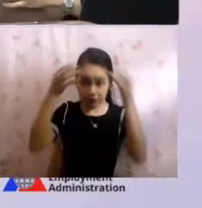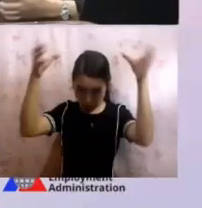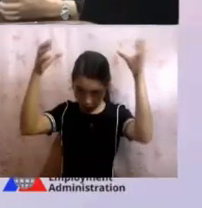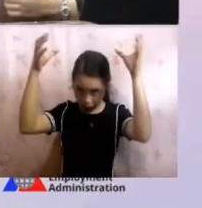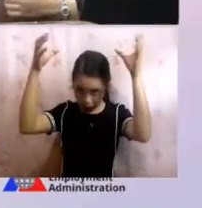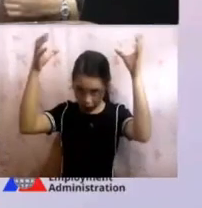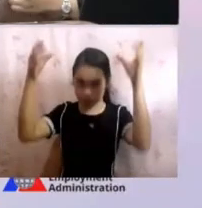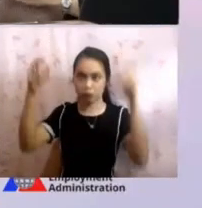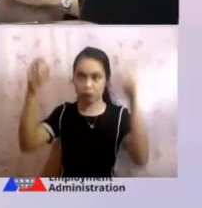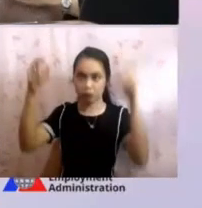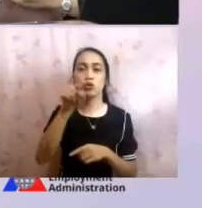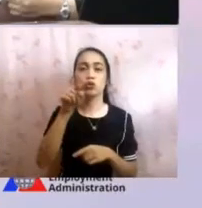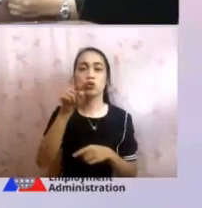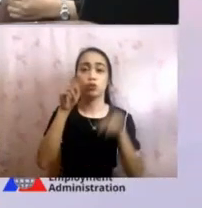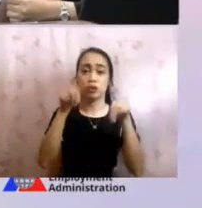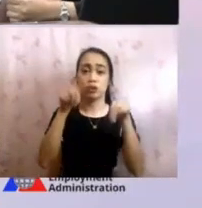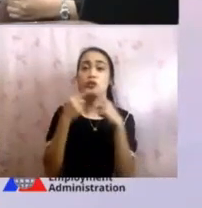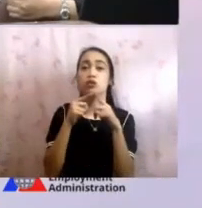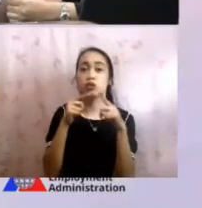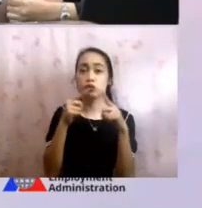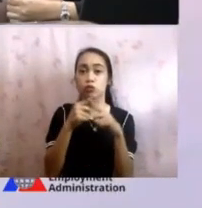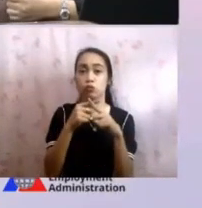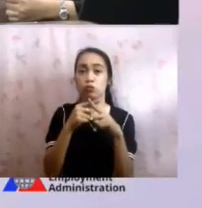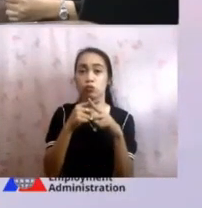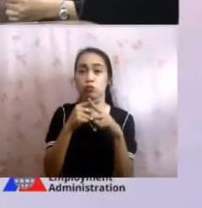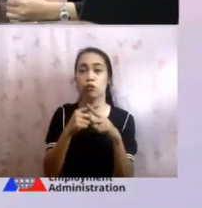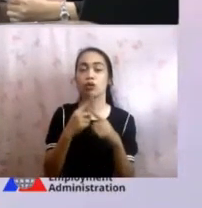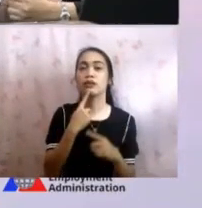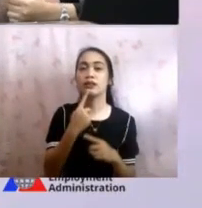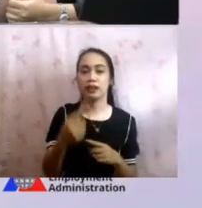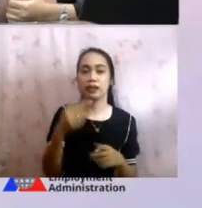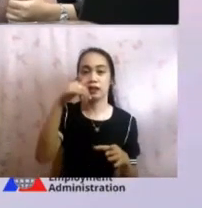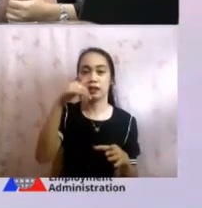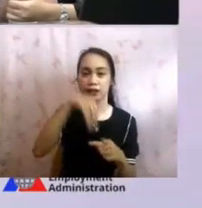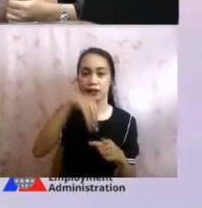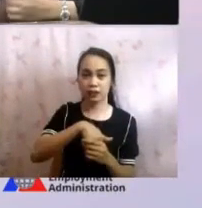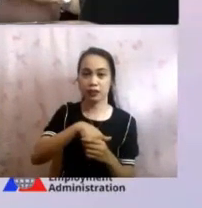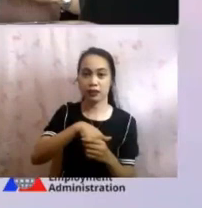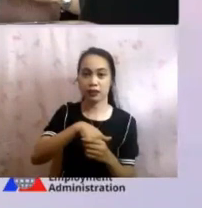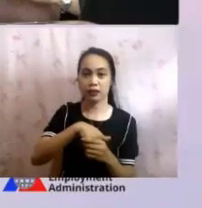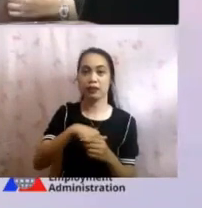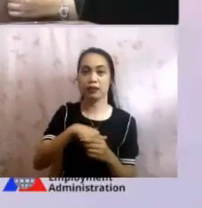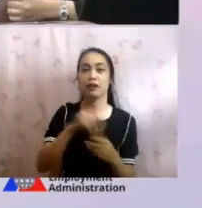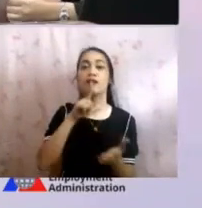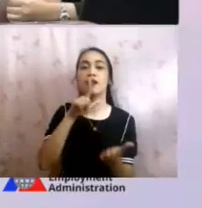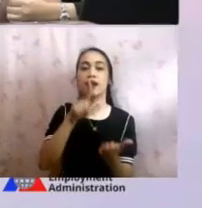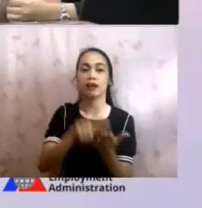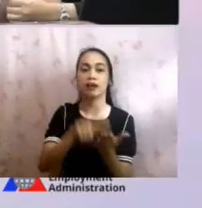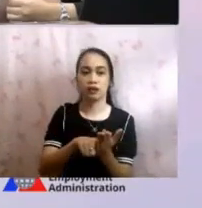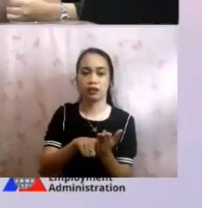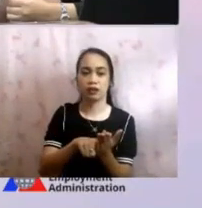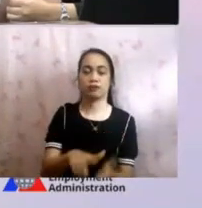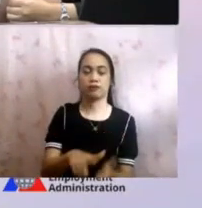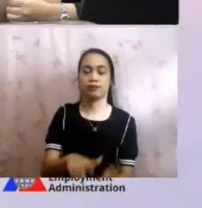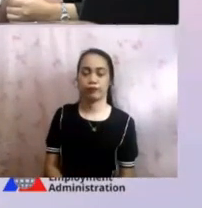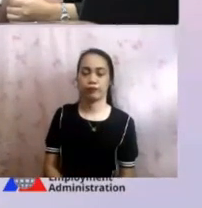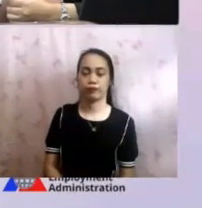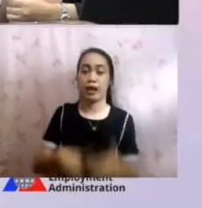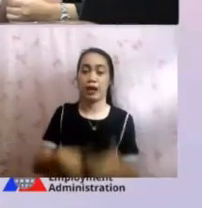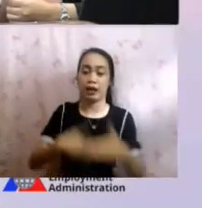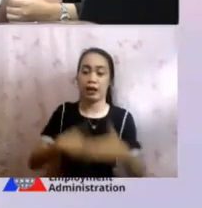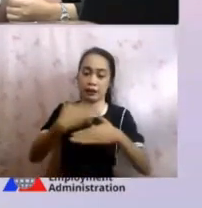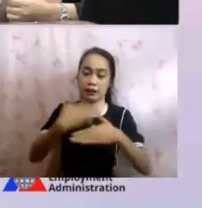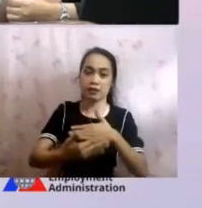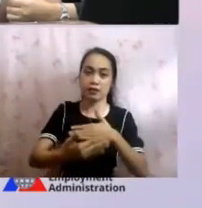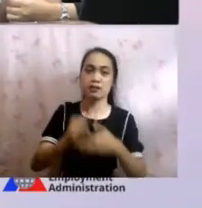and applying is you have to be very specific kung unsang imuhang gi-applyan. Next is, cite in the letter the name of